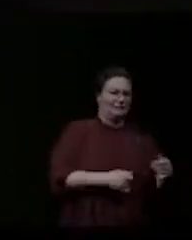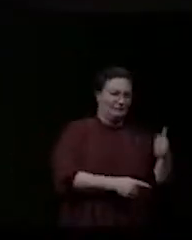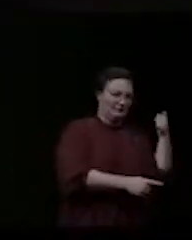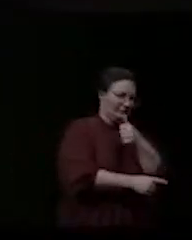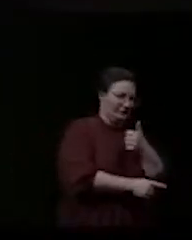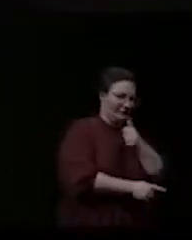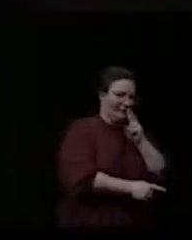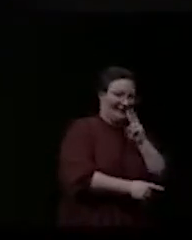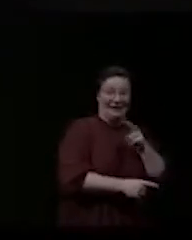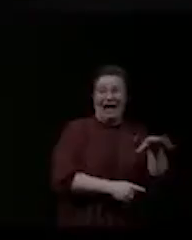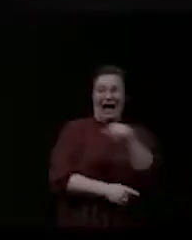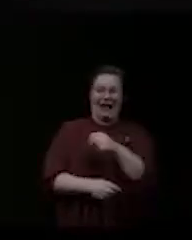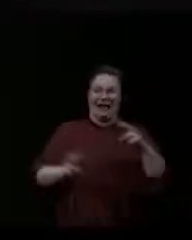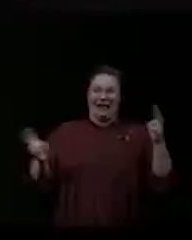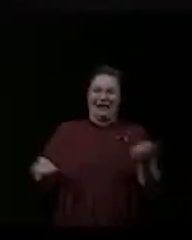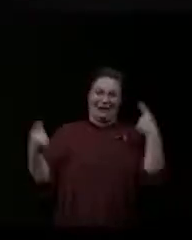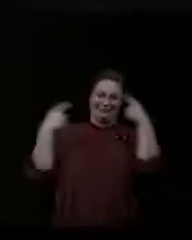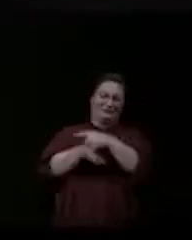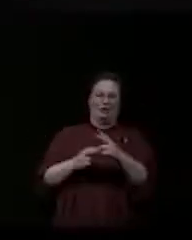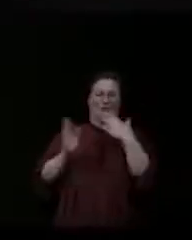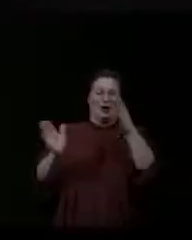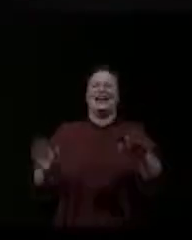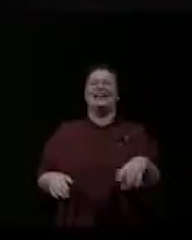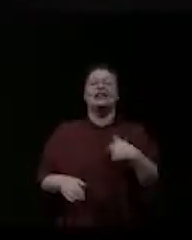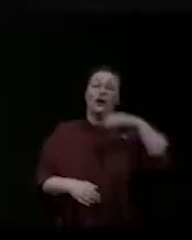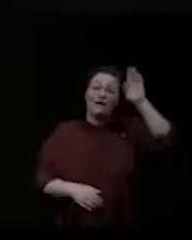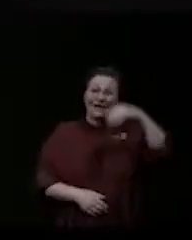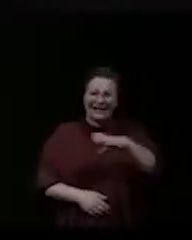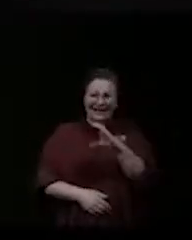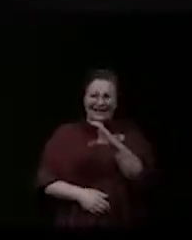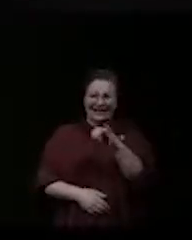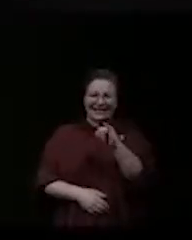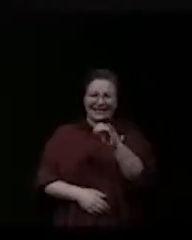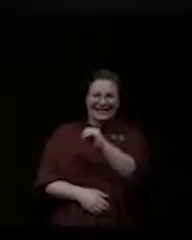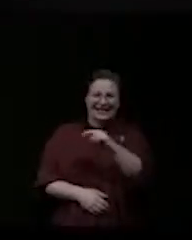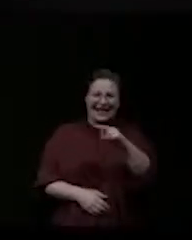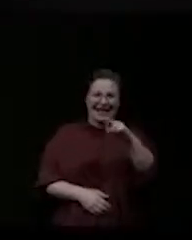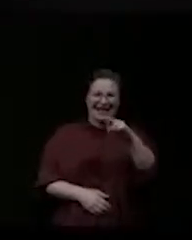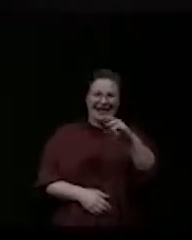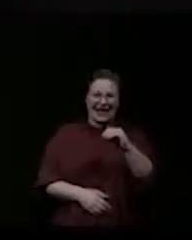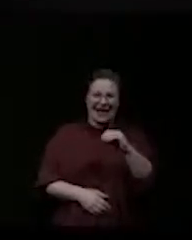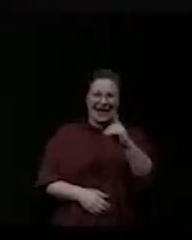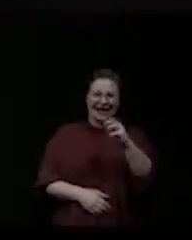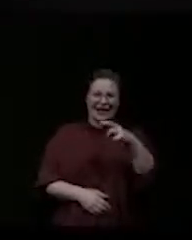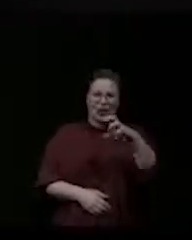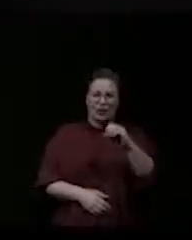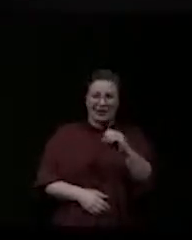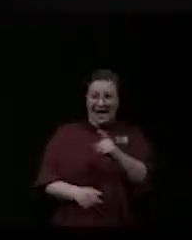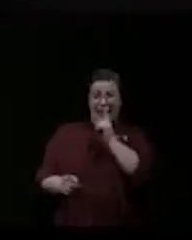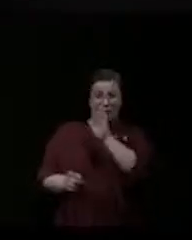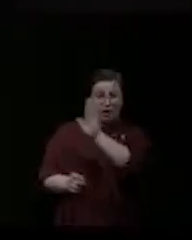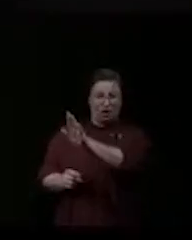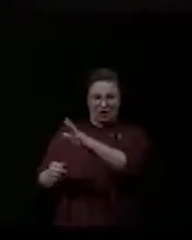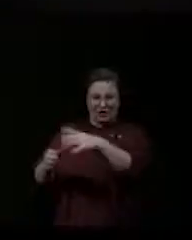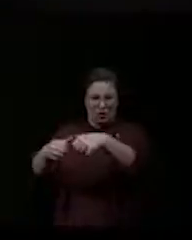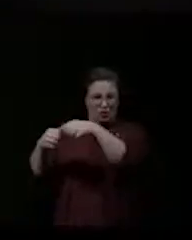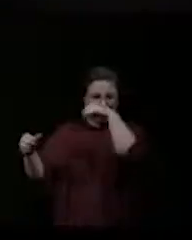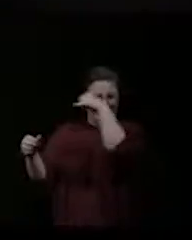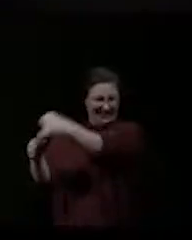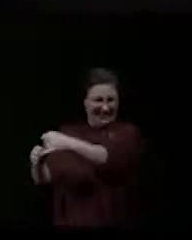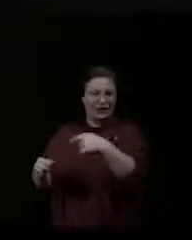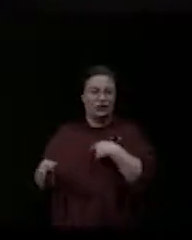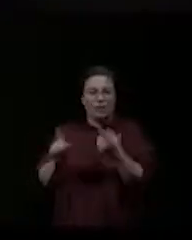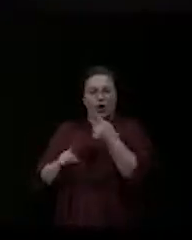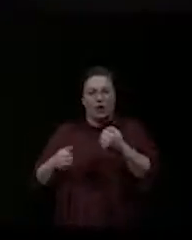that just to say I know Sierra Leone Amnesty branch was just starting off, and they used